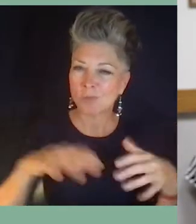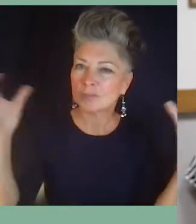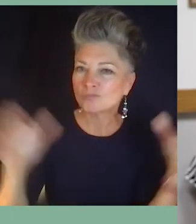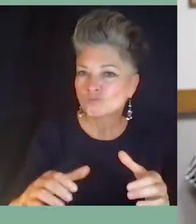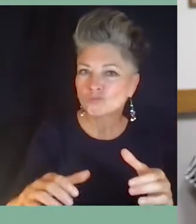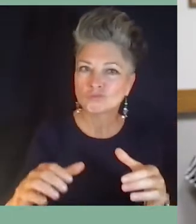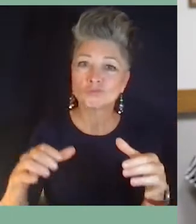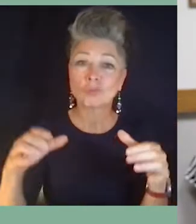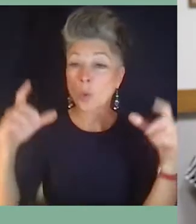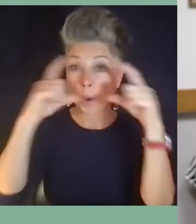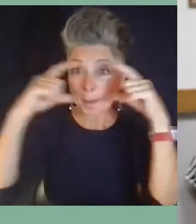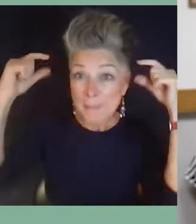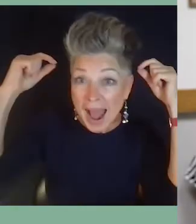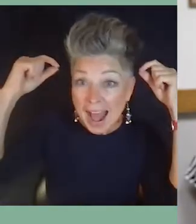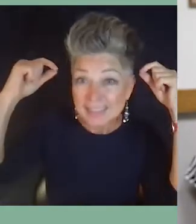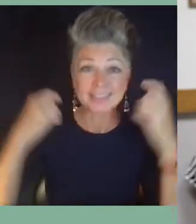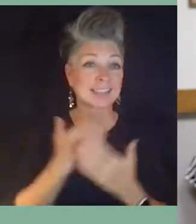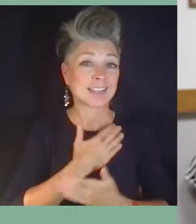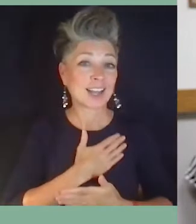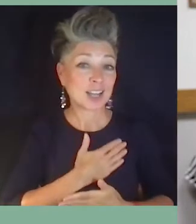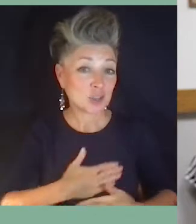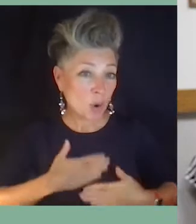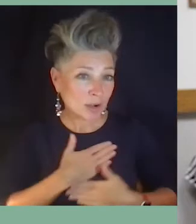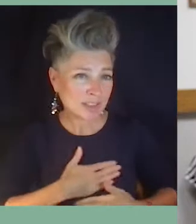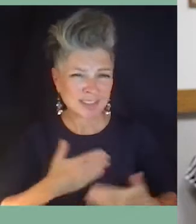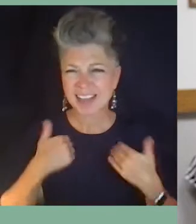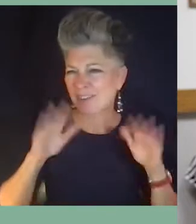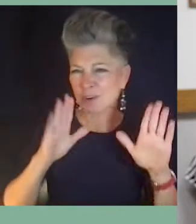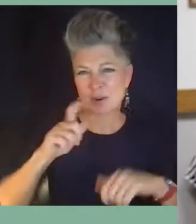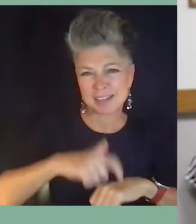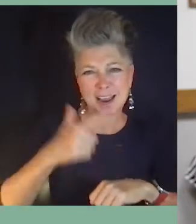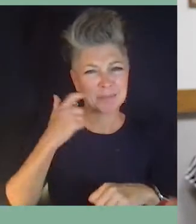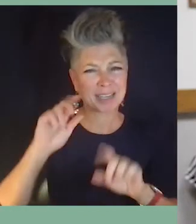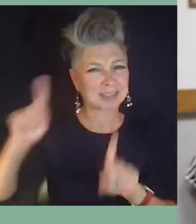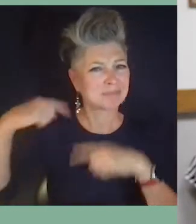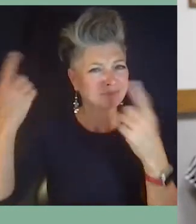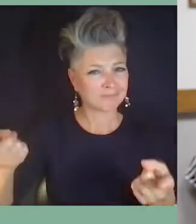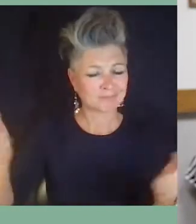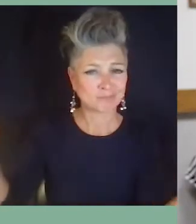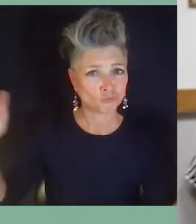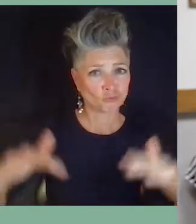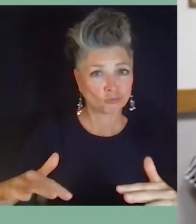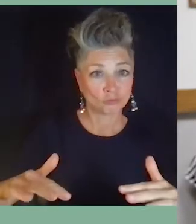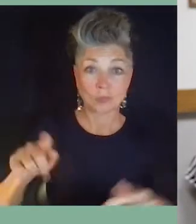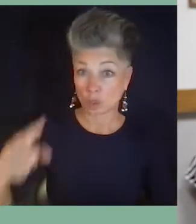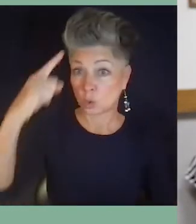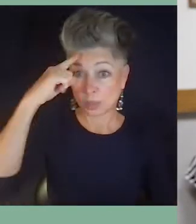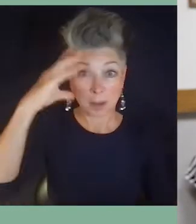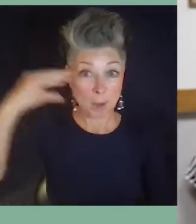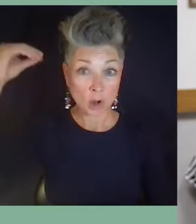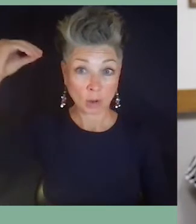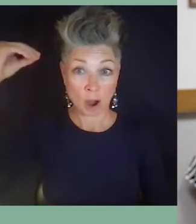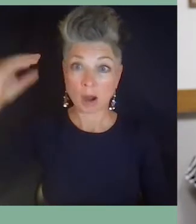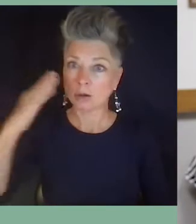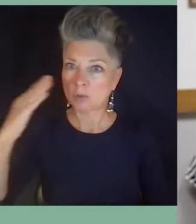our masks, and enjoy ourselves, just have a great time, because it's been so long since we could come together. Well, of course, when you think Mardi Gras,